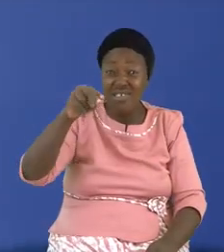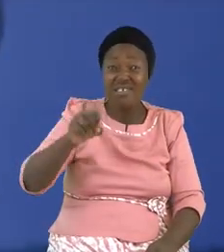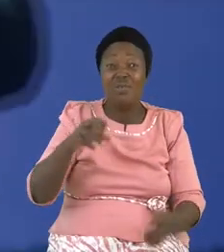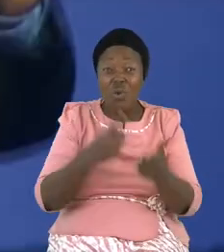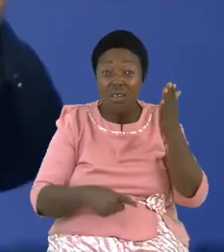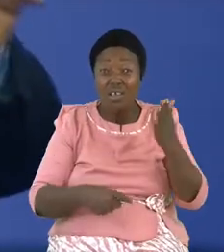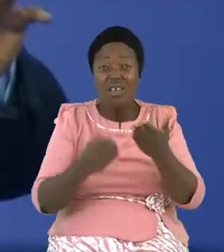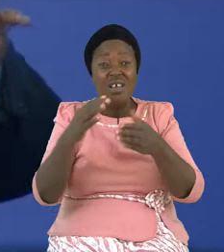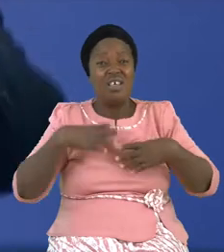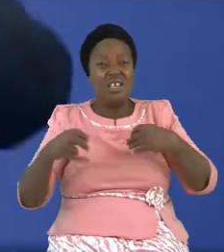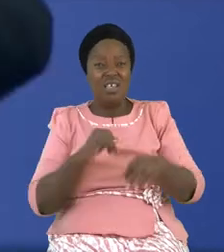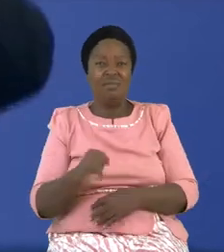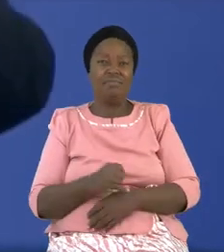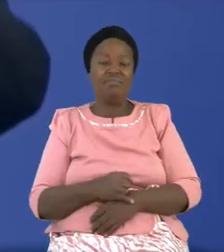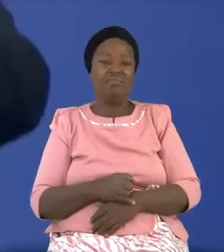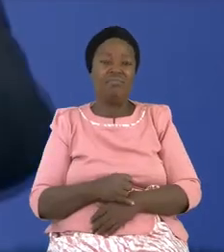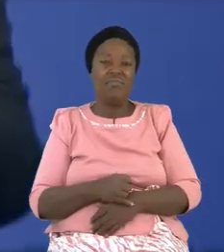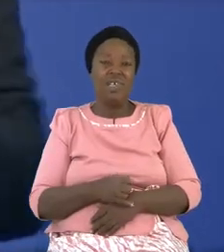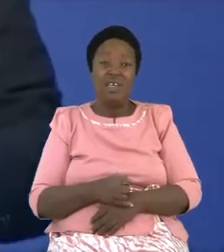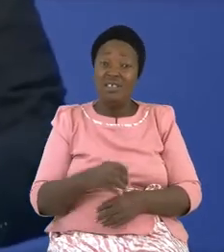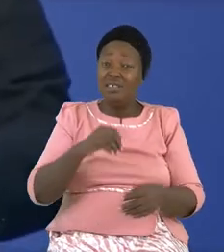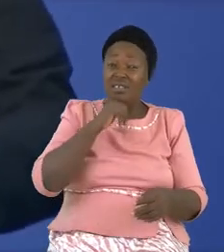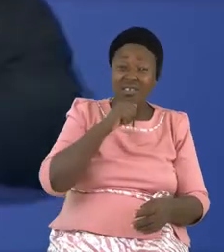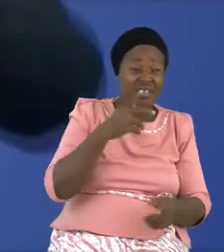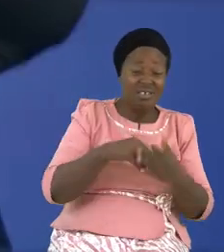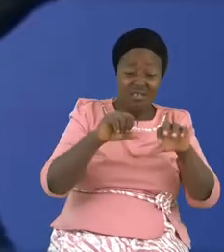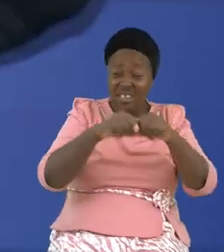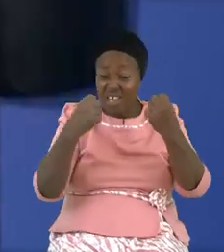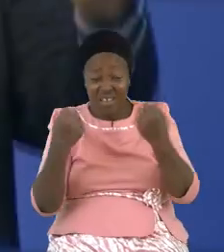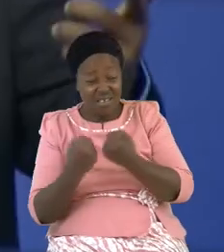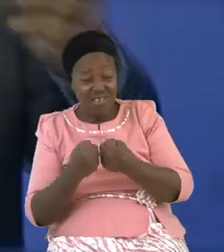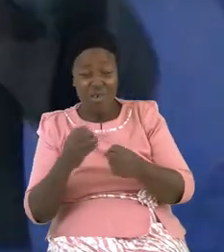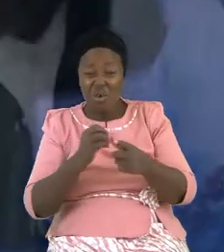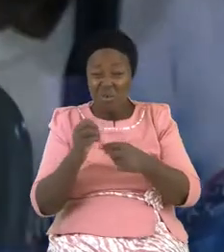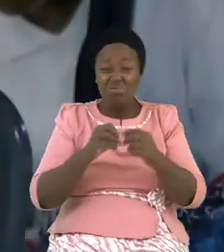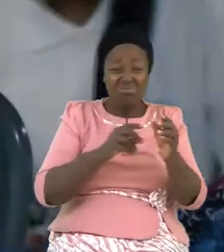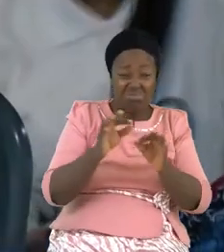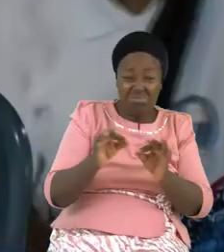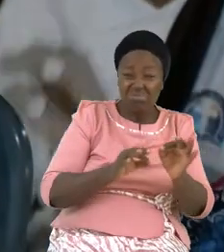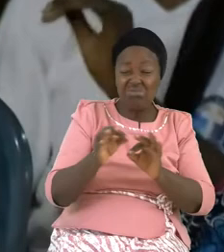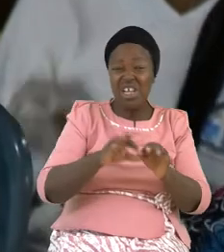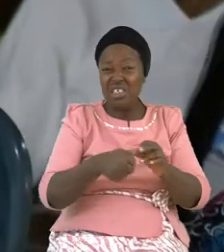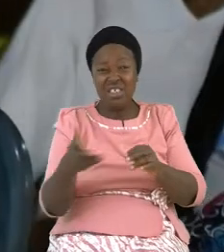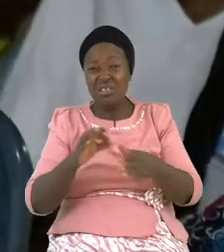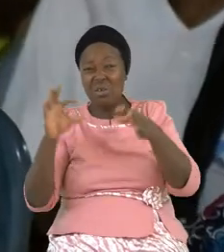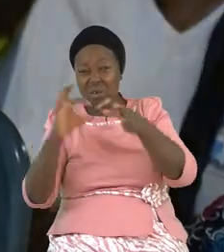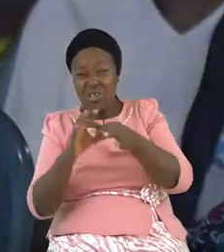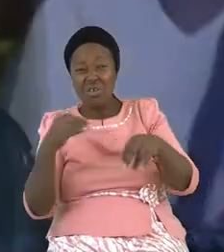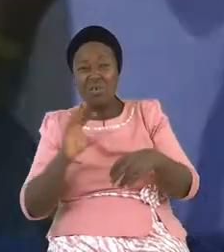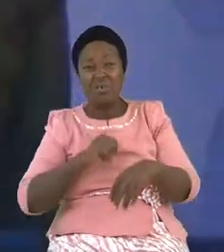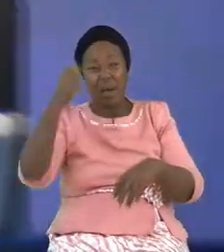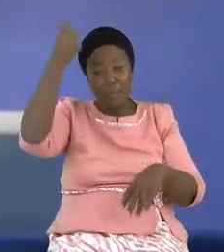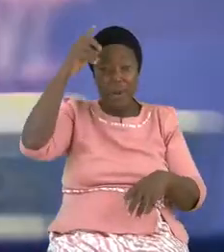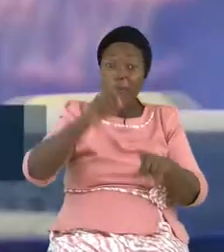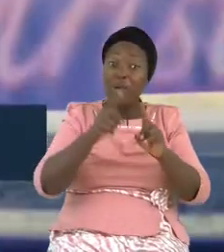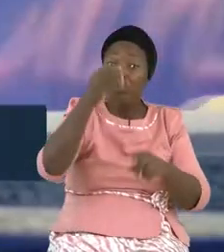you to go to, you know, scientific description of the cells and all the neutrons and the connections in our brain. But you know,